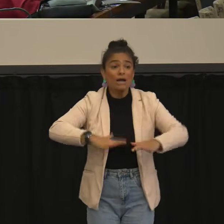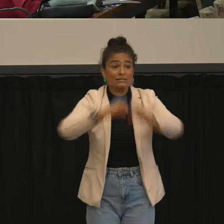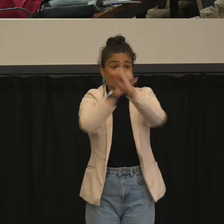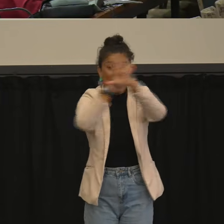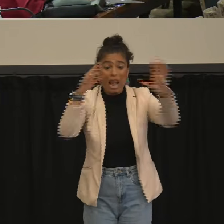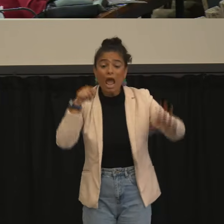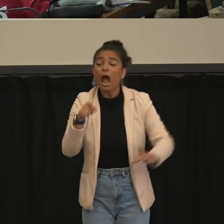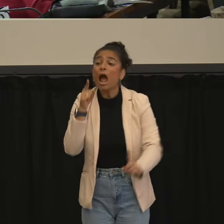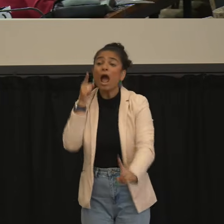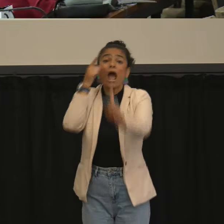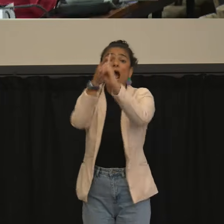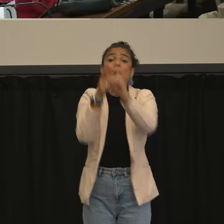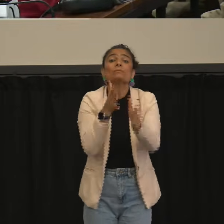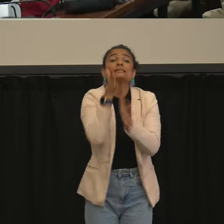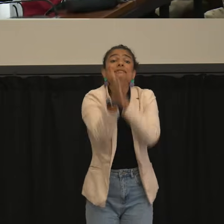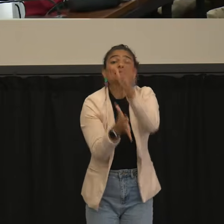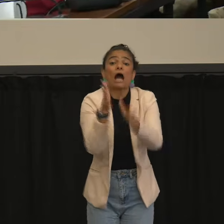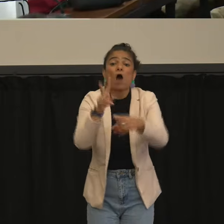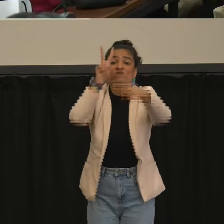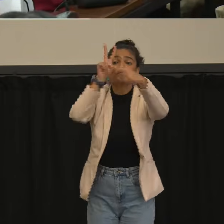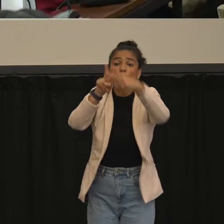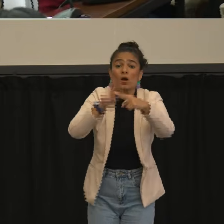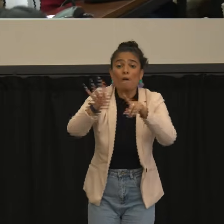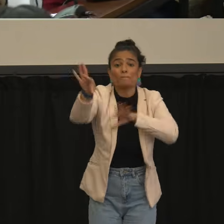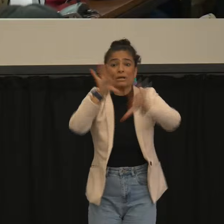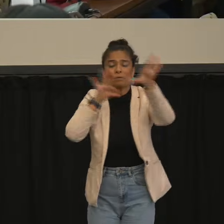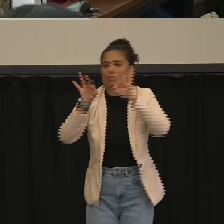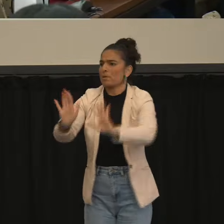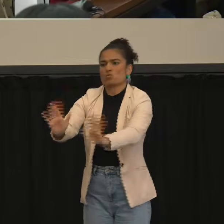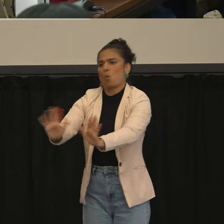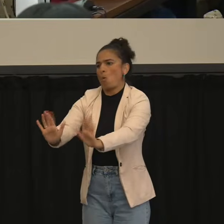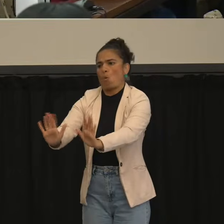Okay, just to be clear, the aim of what we are doing